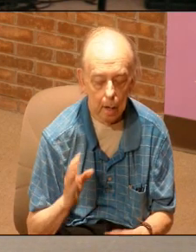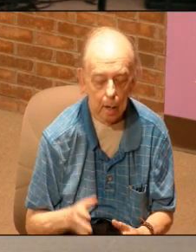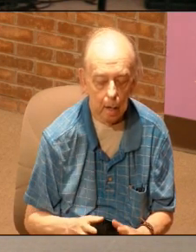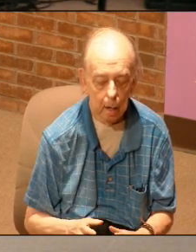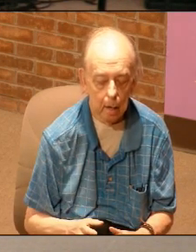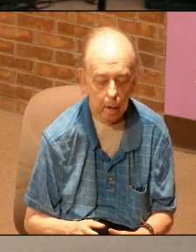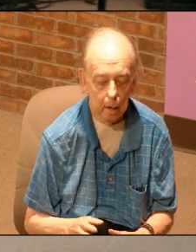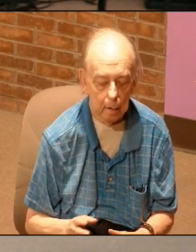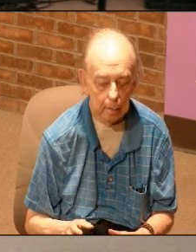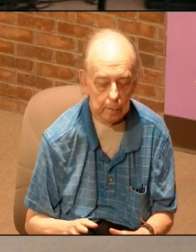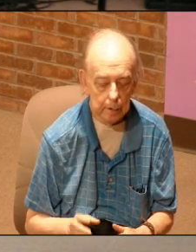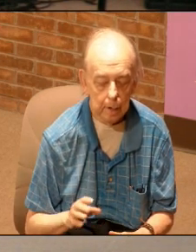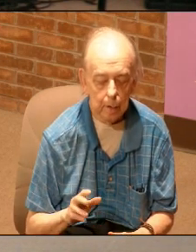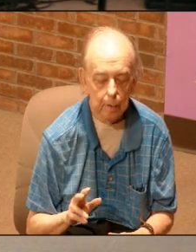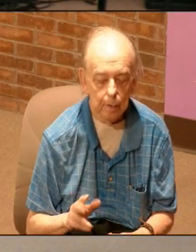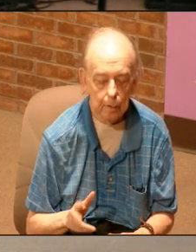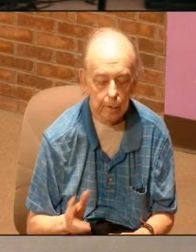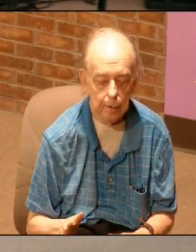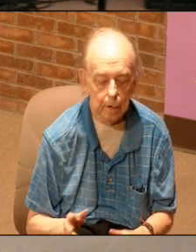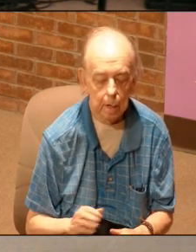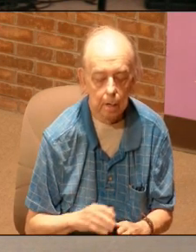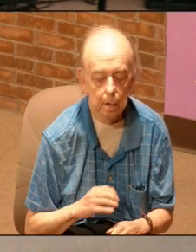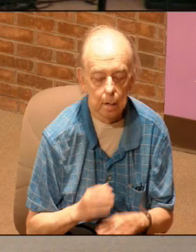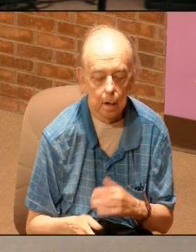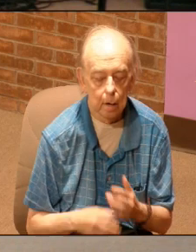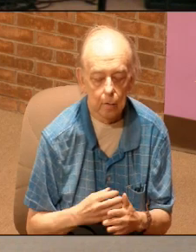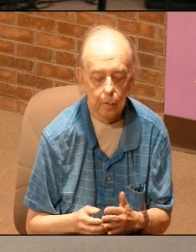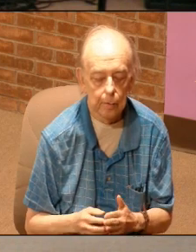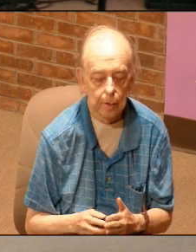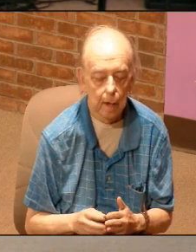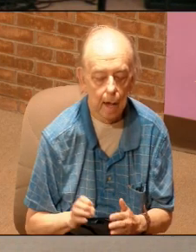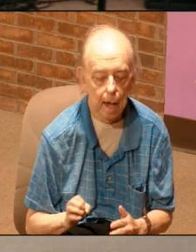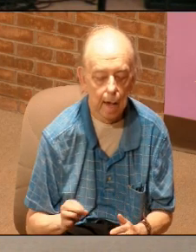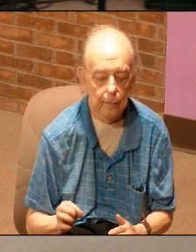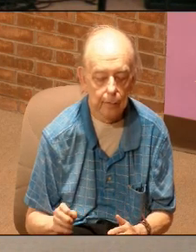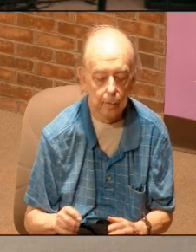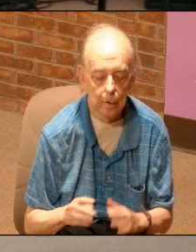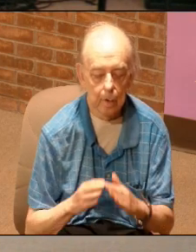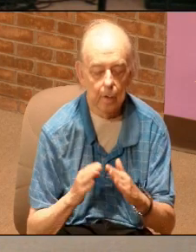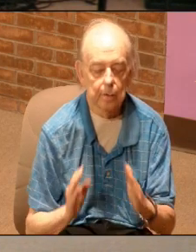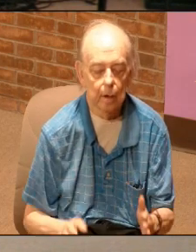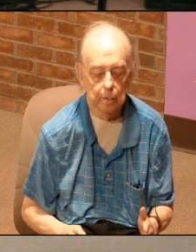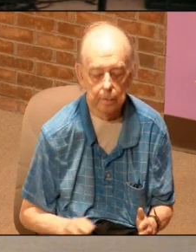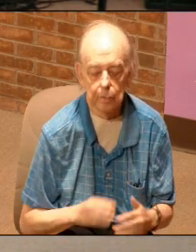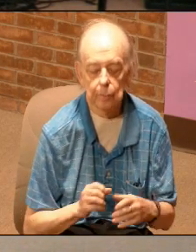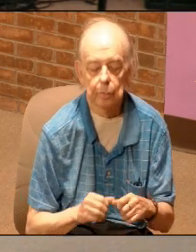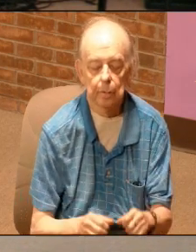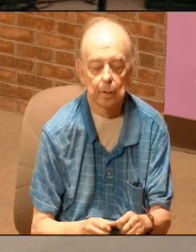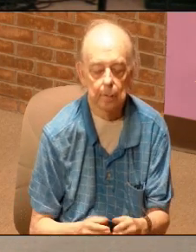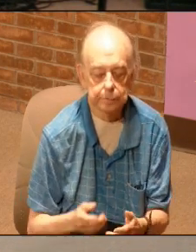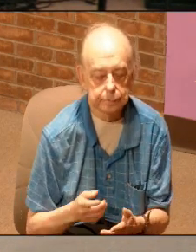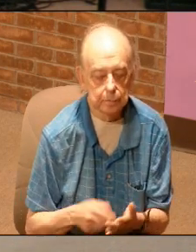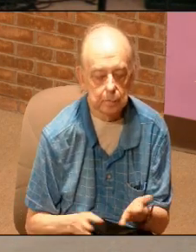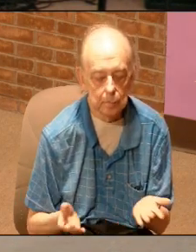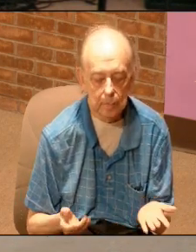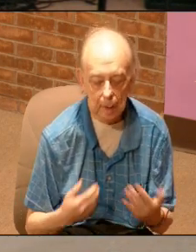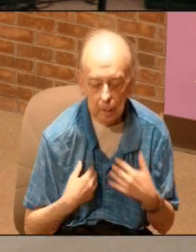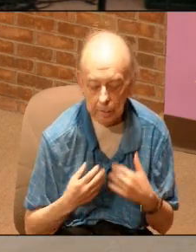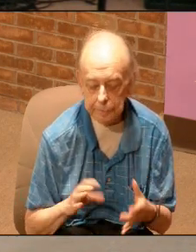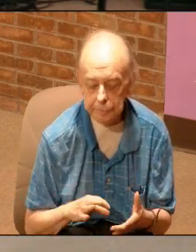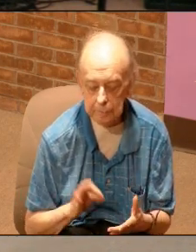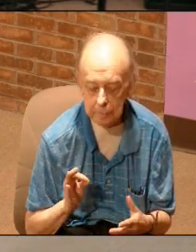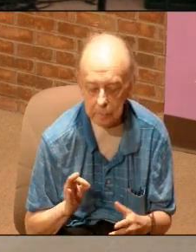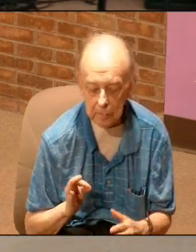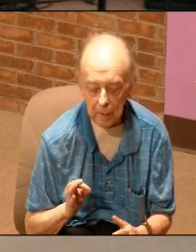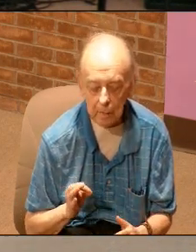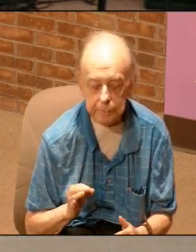knock over the Eiffel Tower, and so forth and so on. So what you end up finding